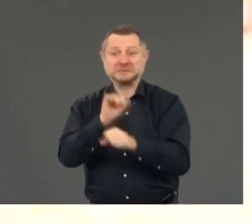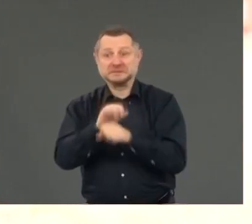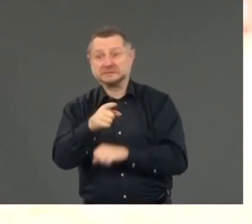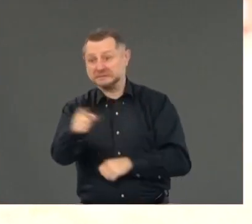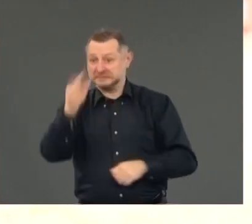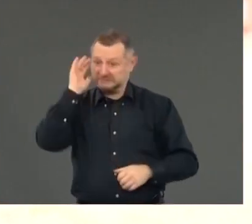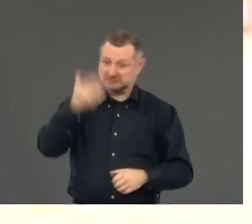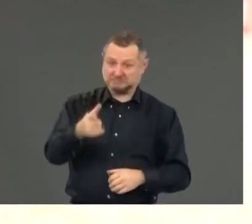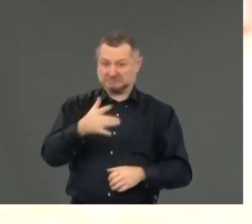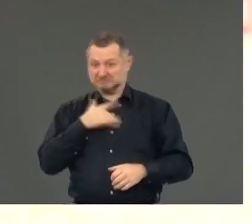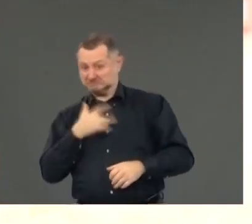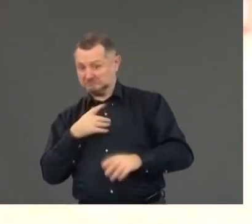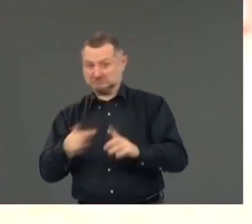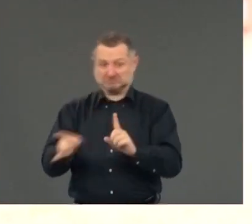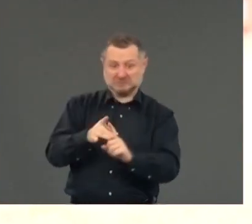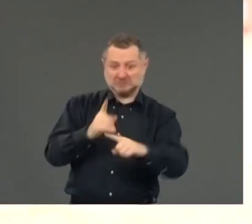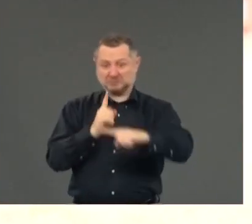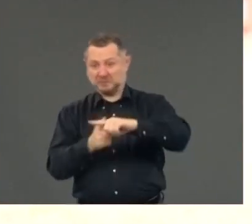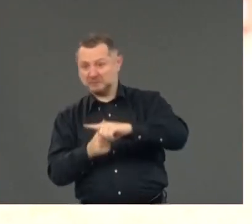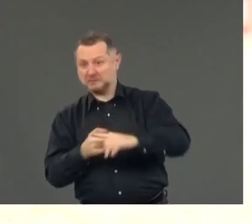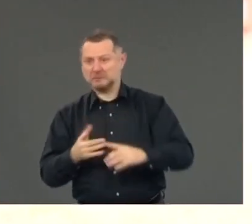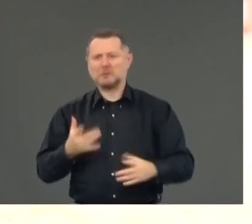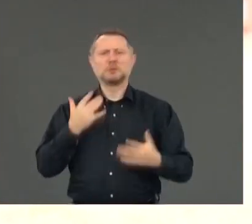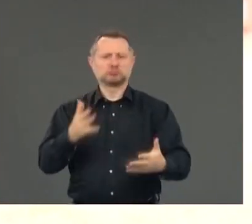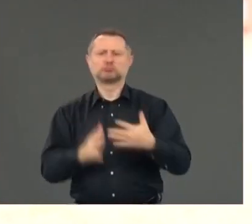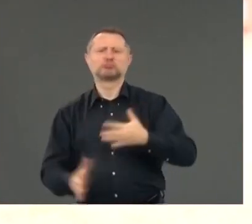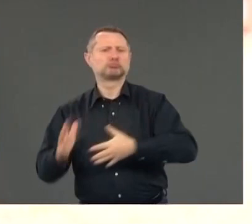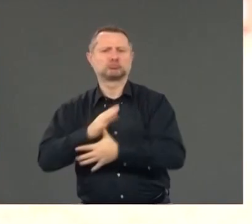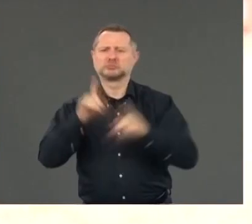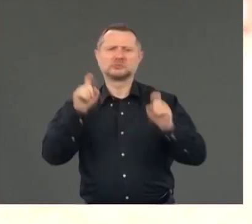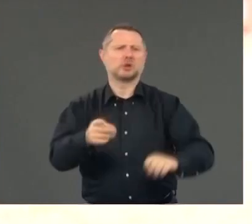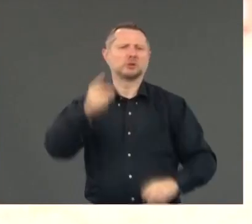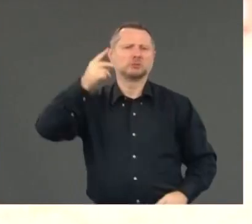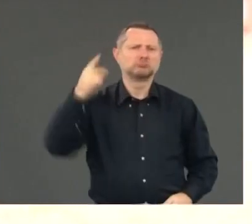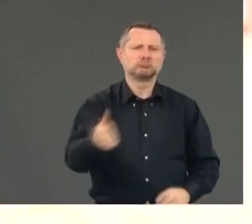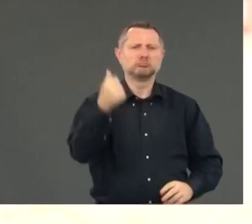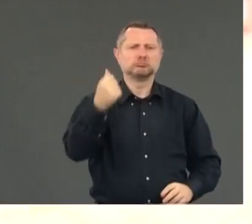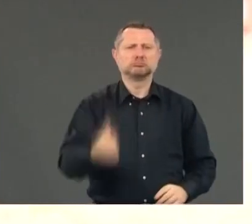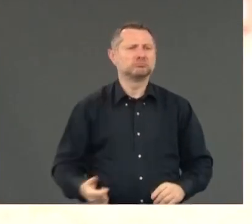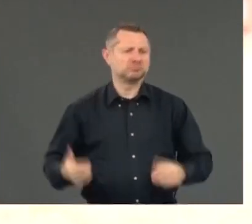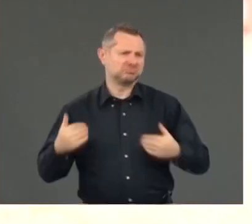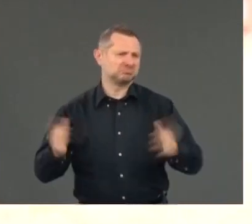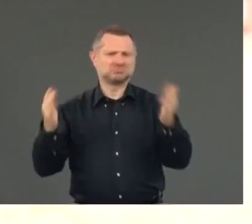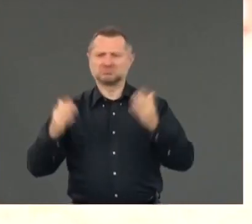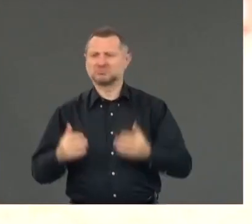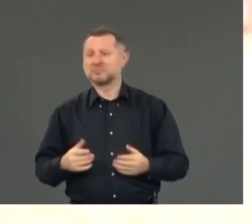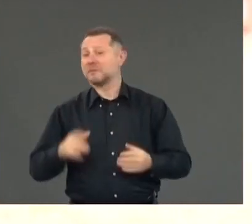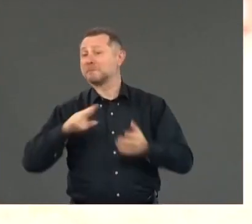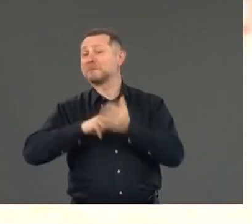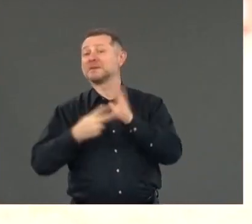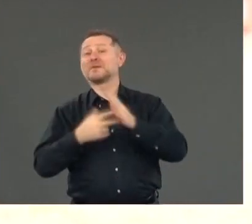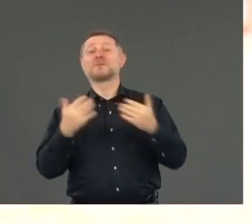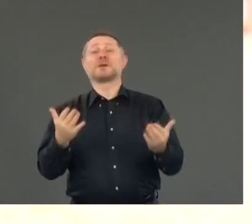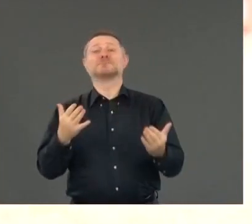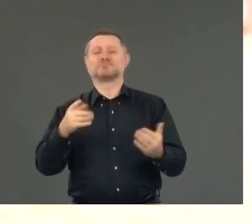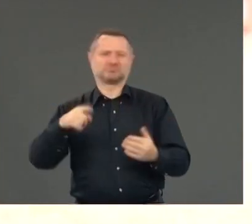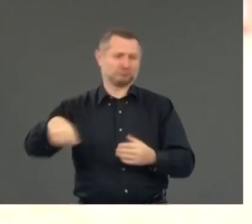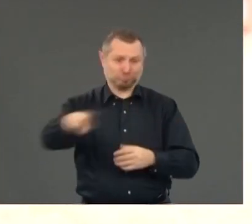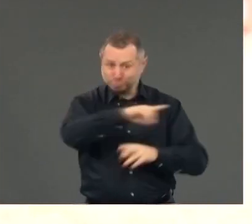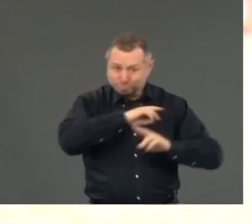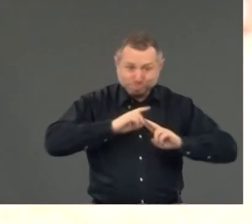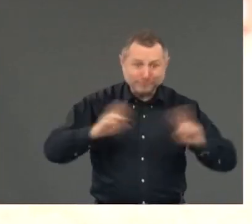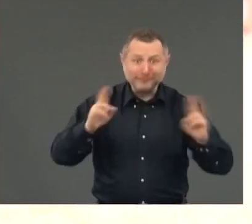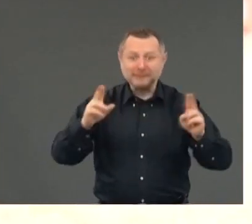you're positive, I want to get you tested by 1 p.m. So you're isolated at